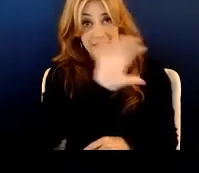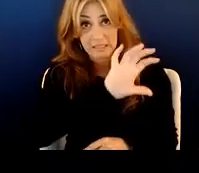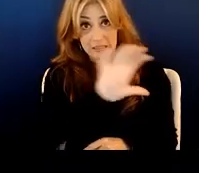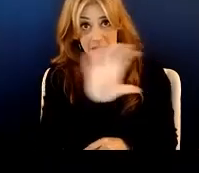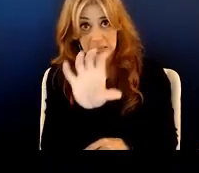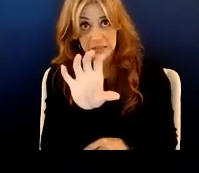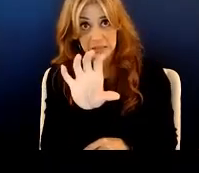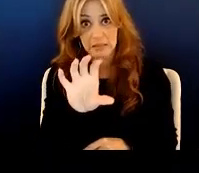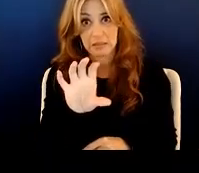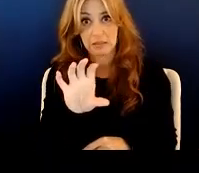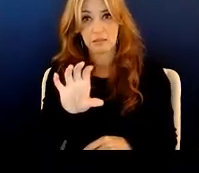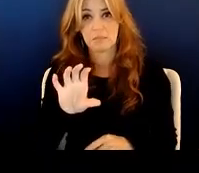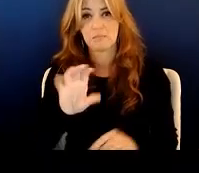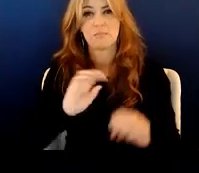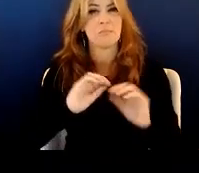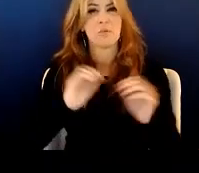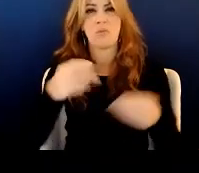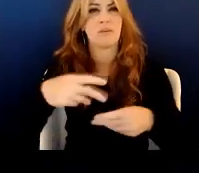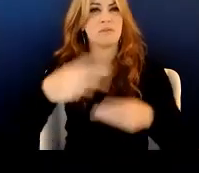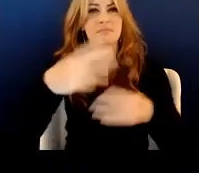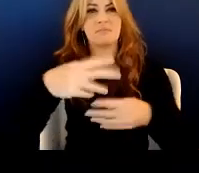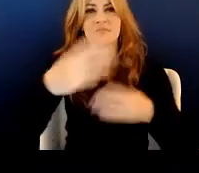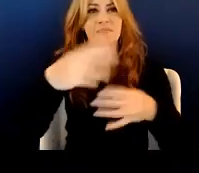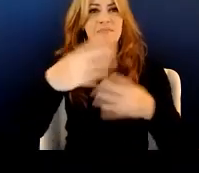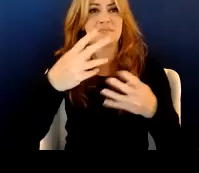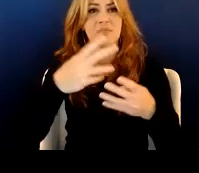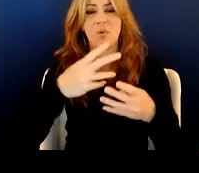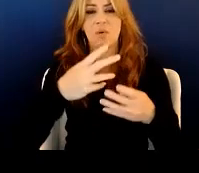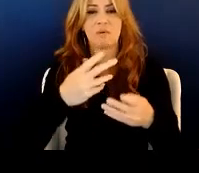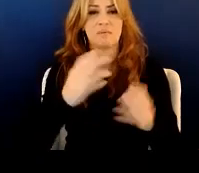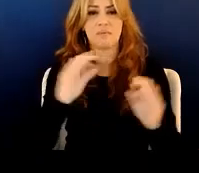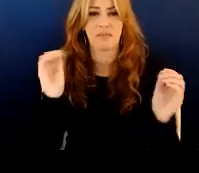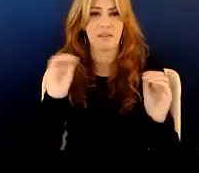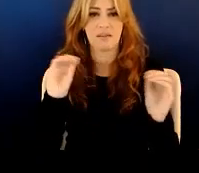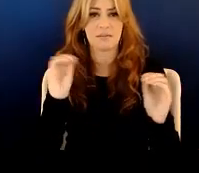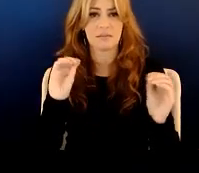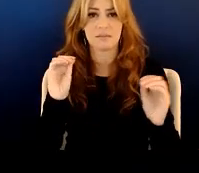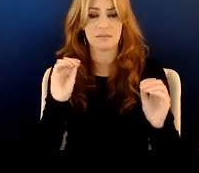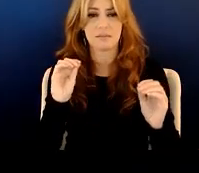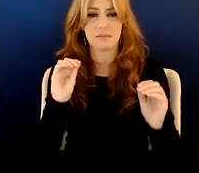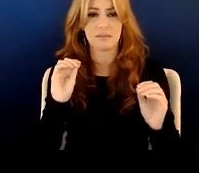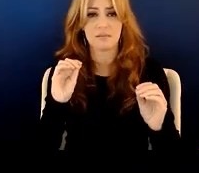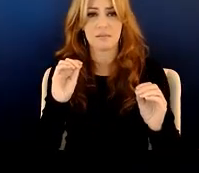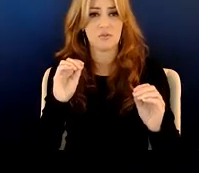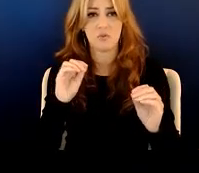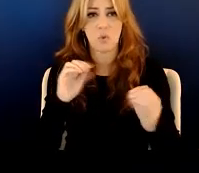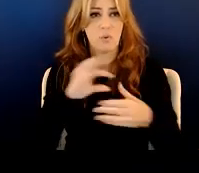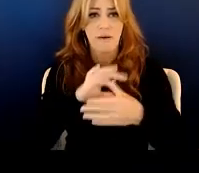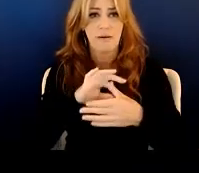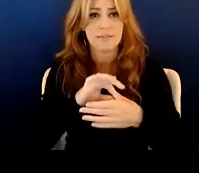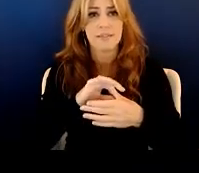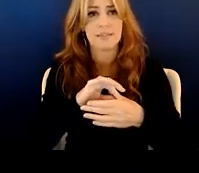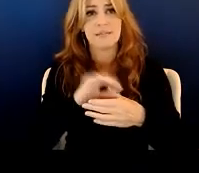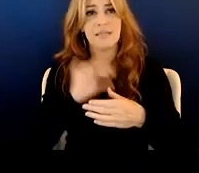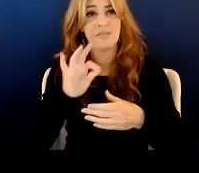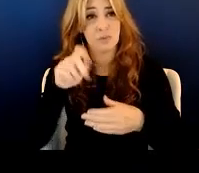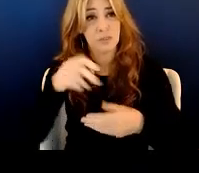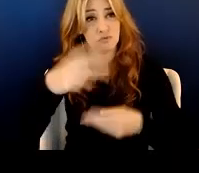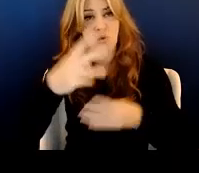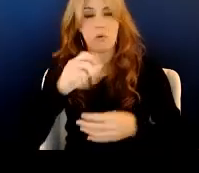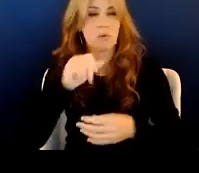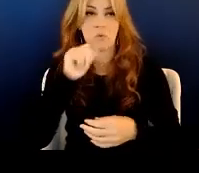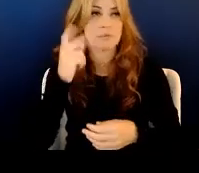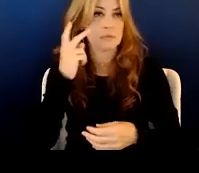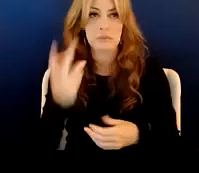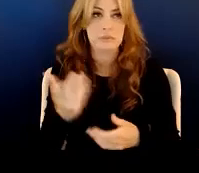but you would see nothing that's below the scroll line. So you would see none of the content under here or under